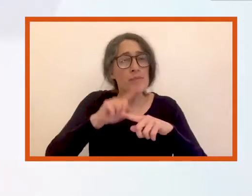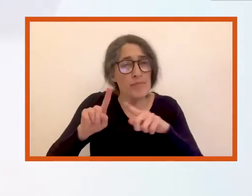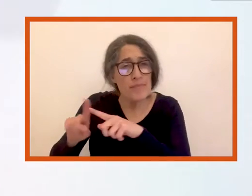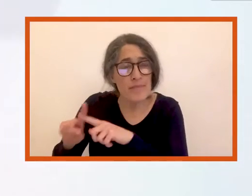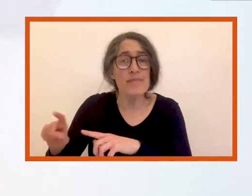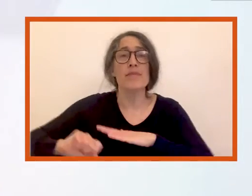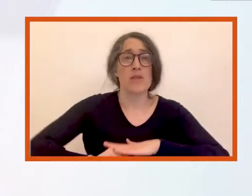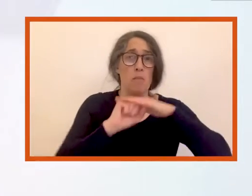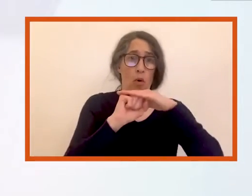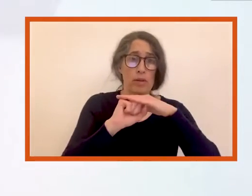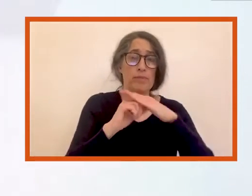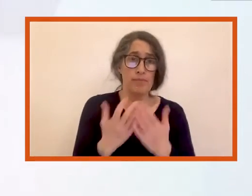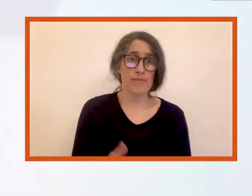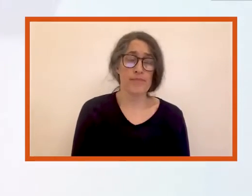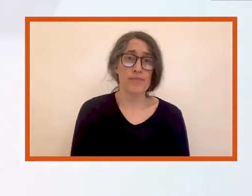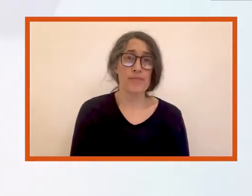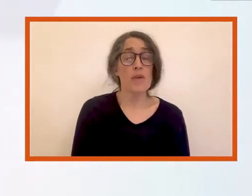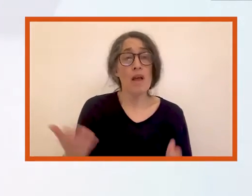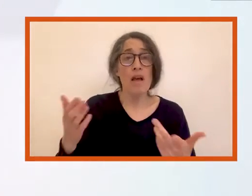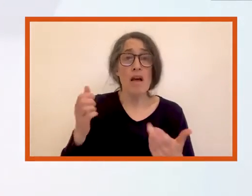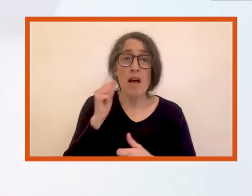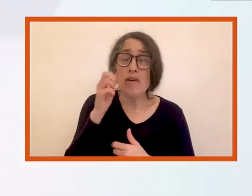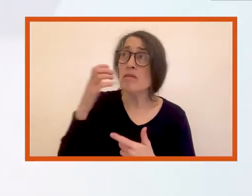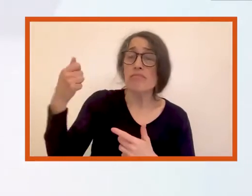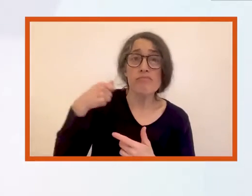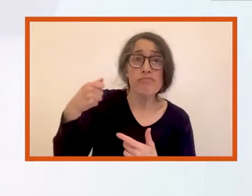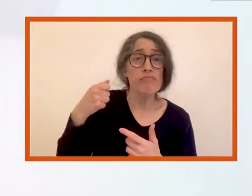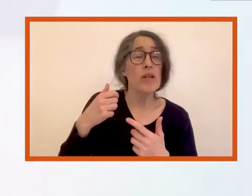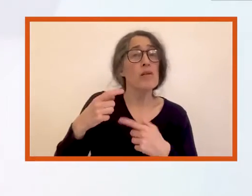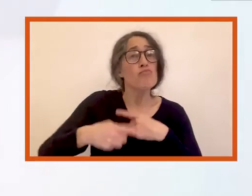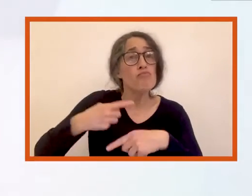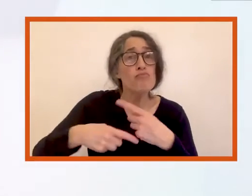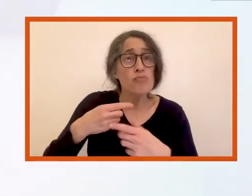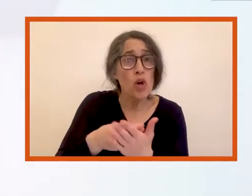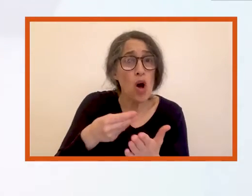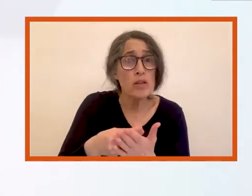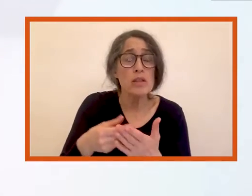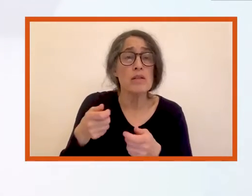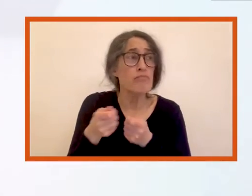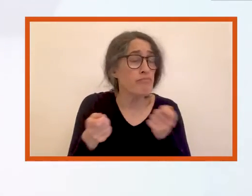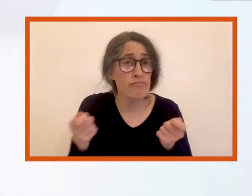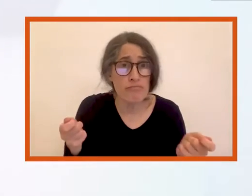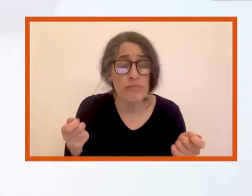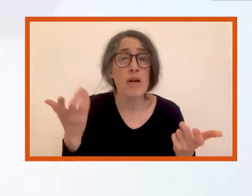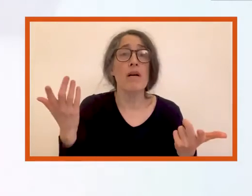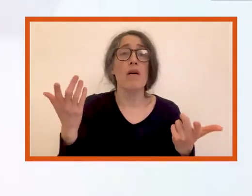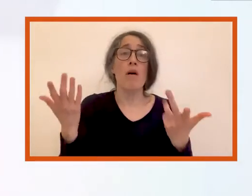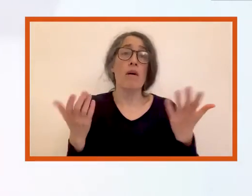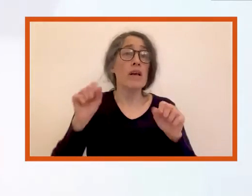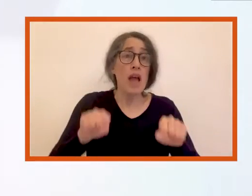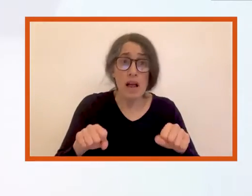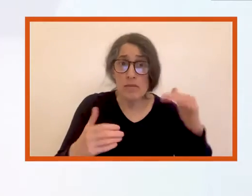And to do that, you need a diversity of instruments. For instance, a disability support allowance could cover some